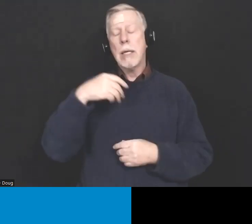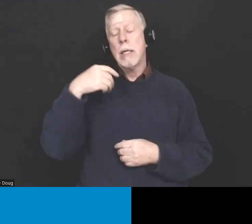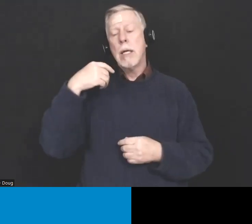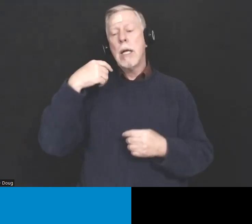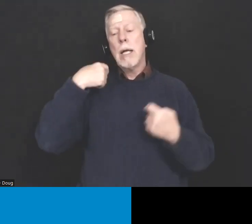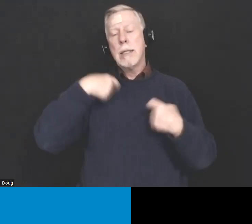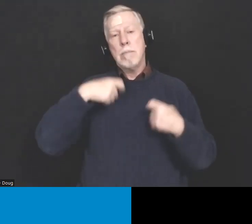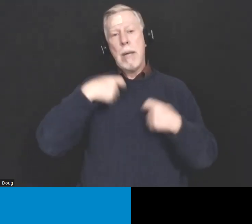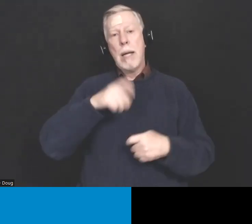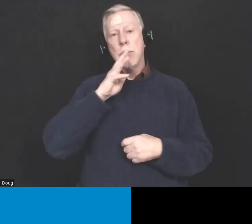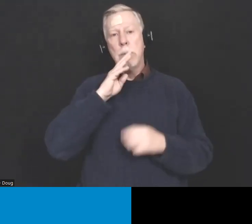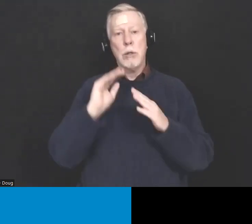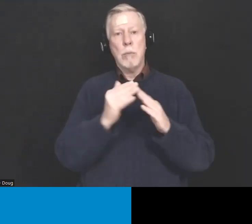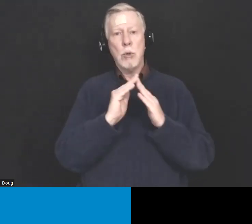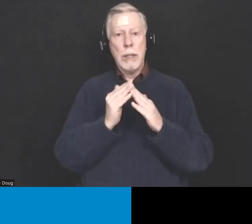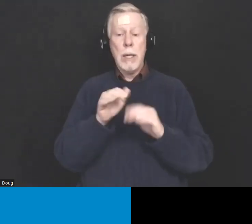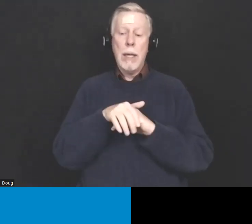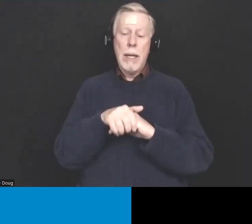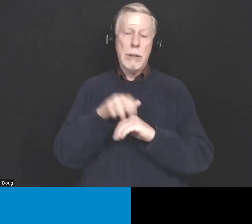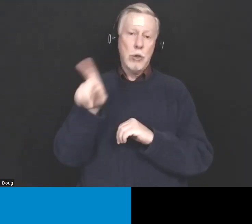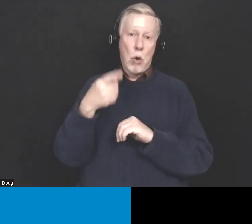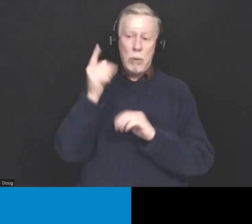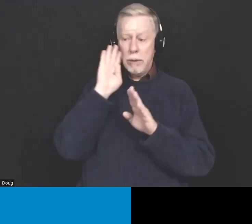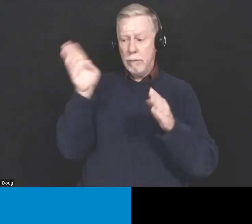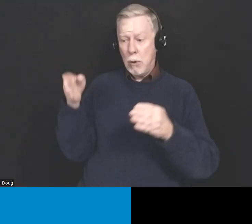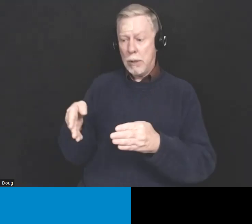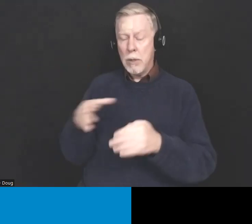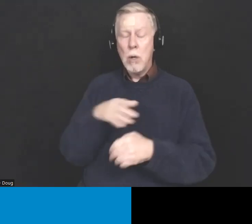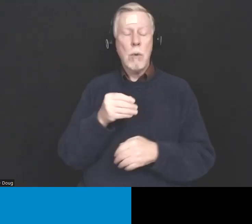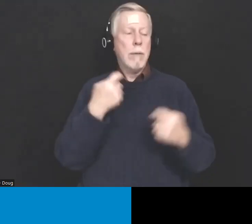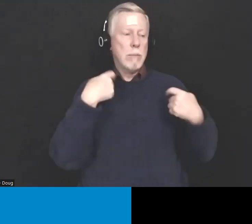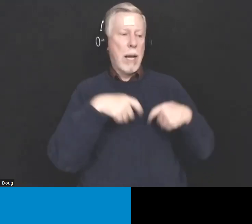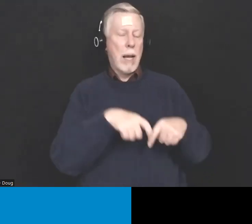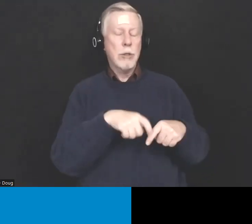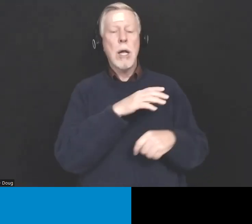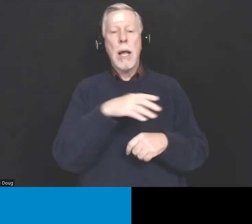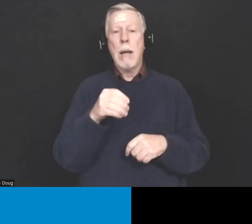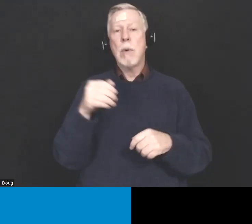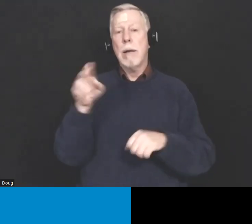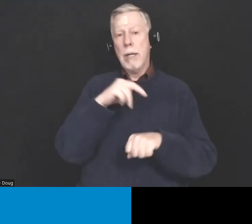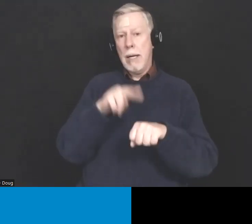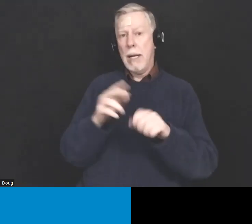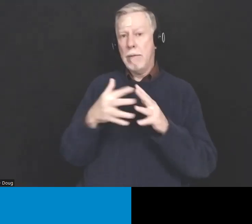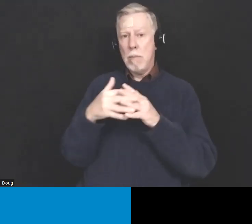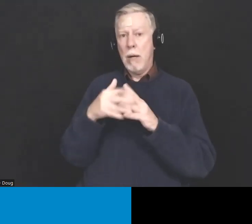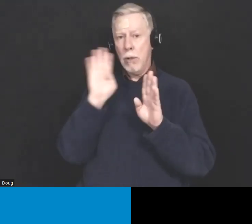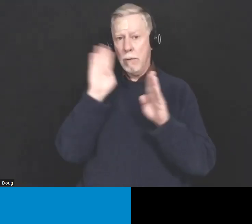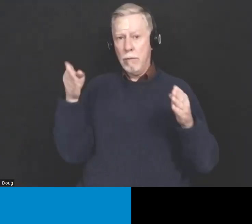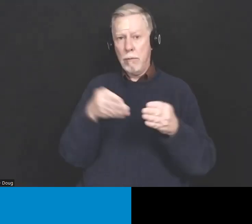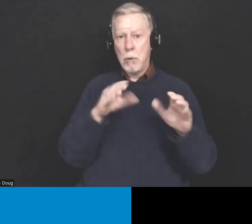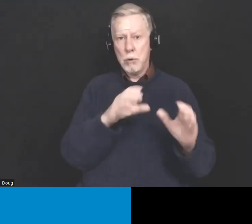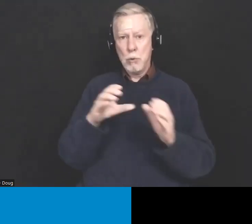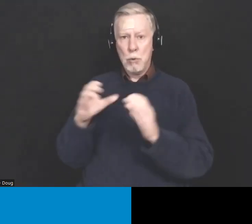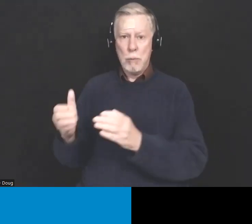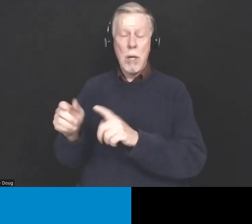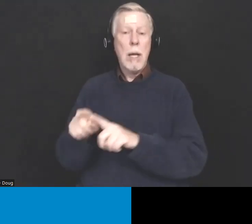have English-only focus groups, we have Spanish focus groups, and we have Native American focus groups all going on, as well as doing